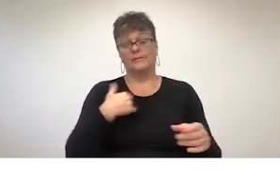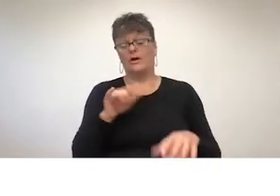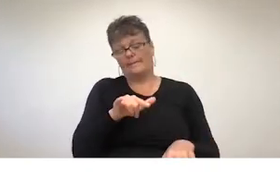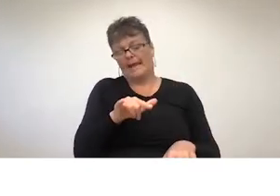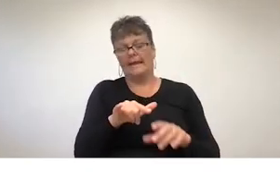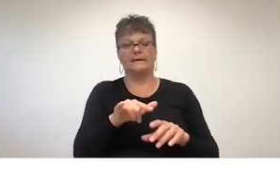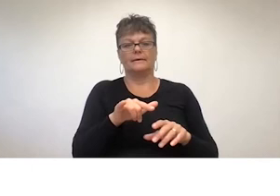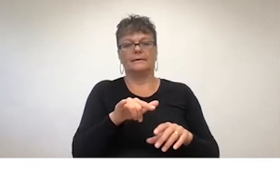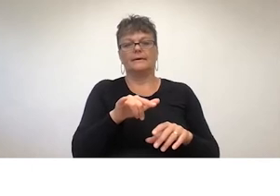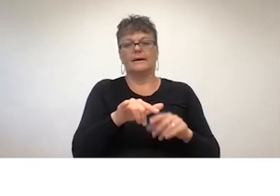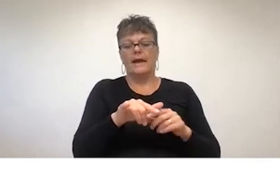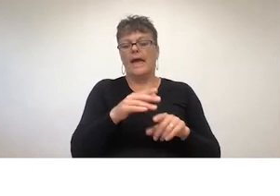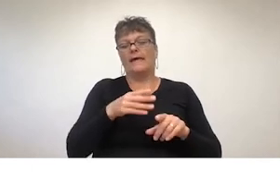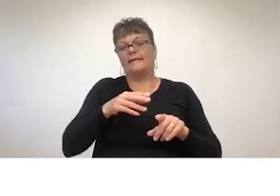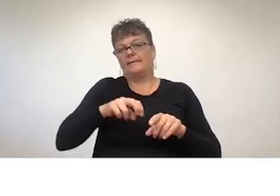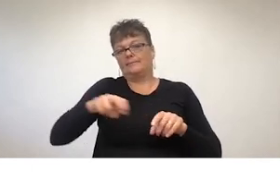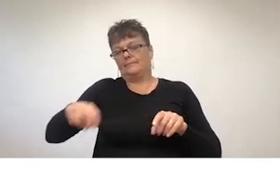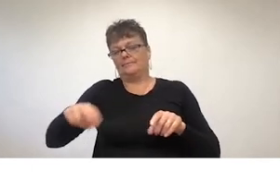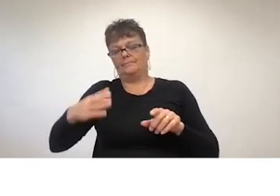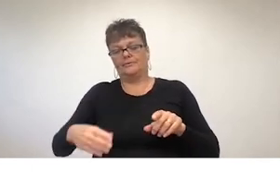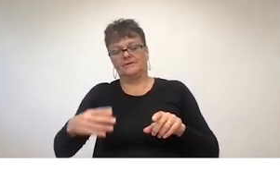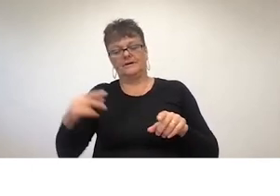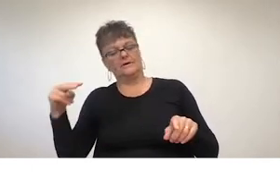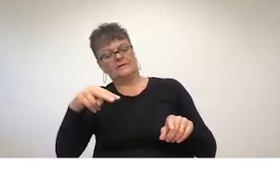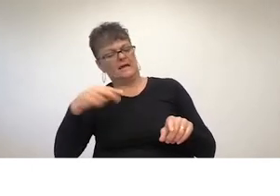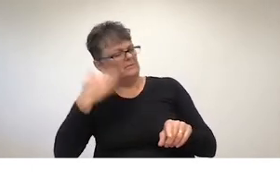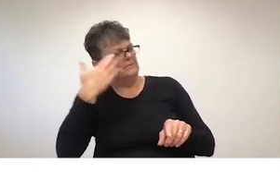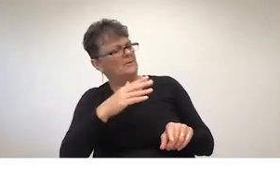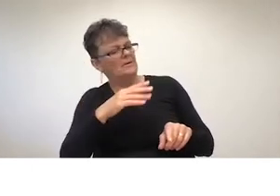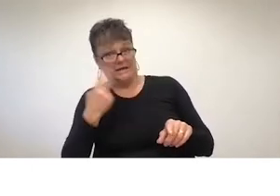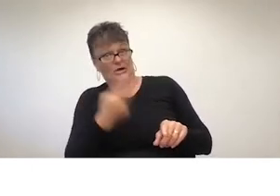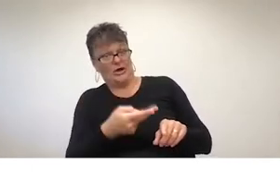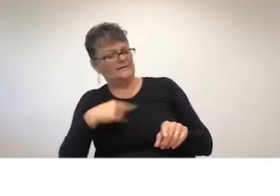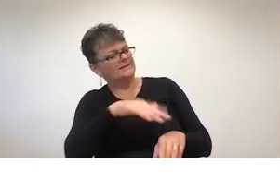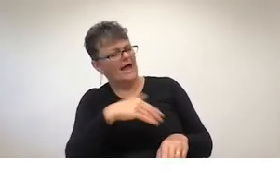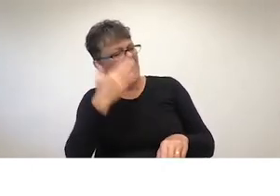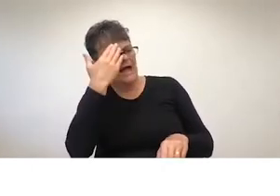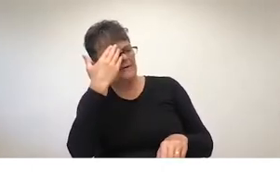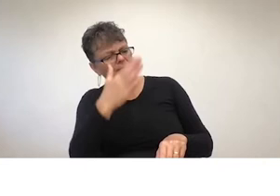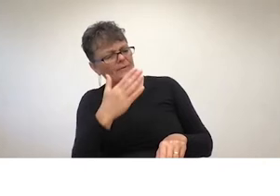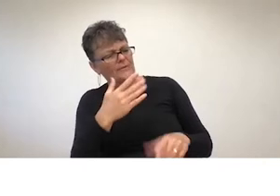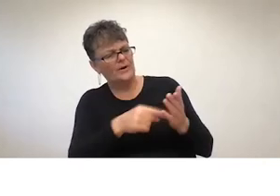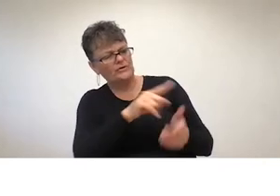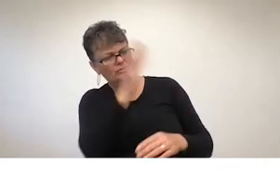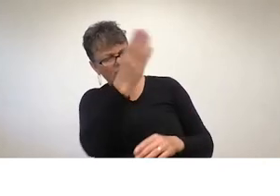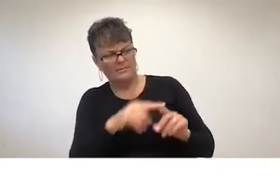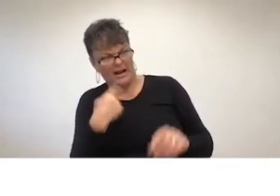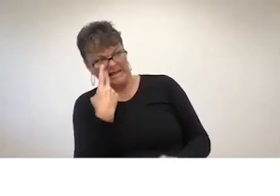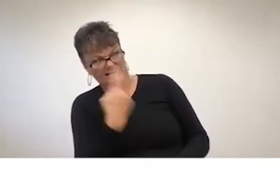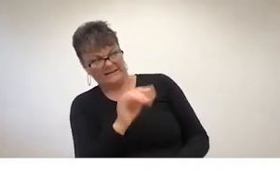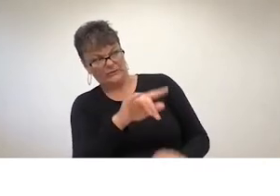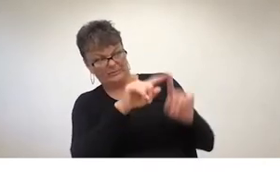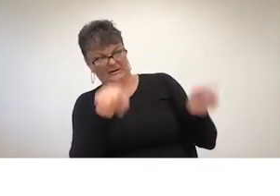know what your talk is, but I really love that slide. I think collectively, as a society, we are